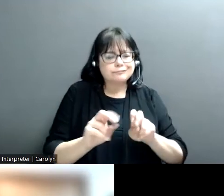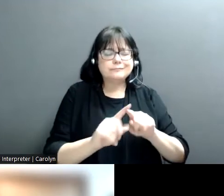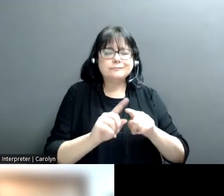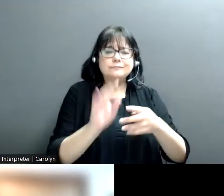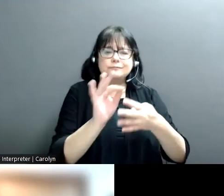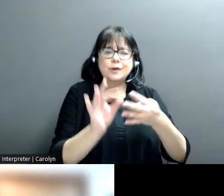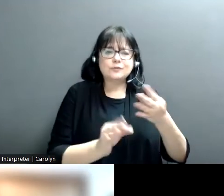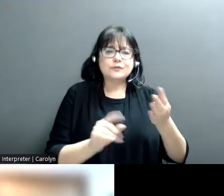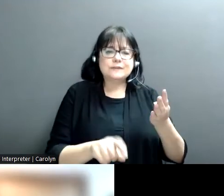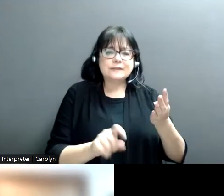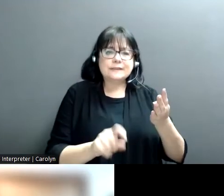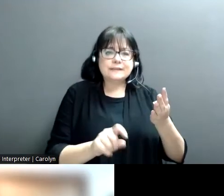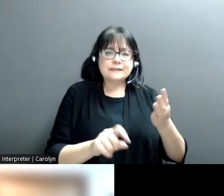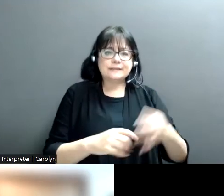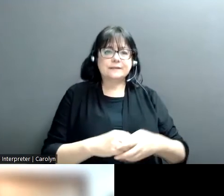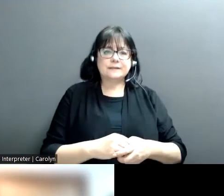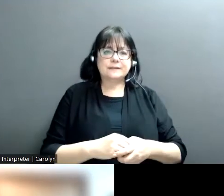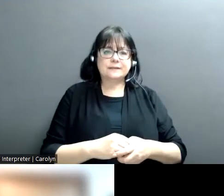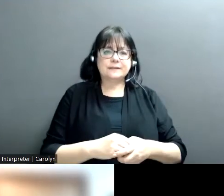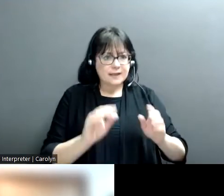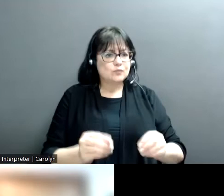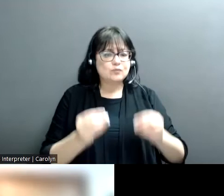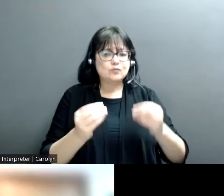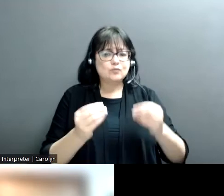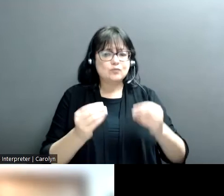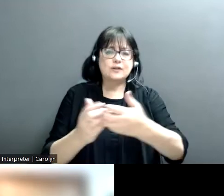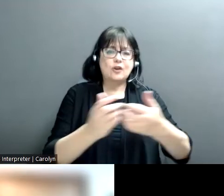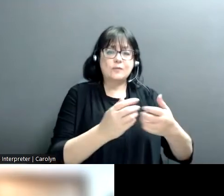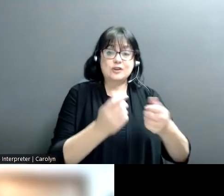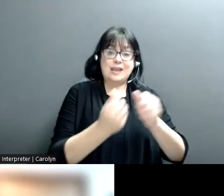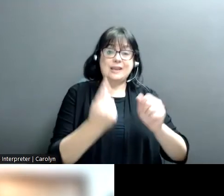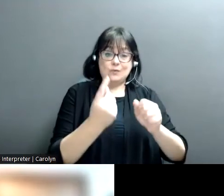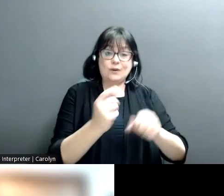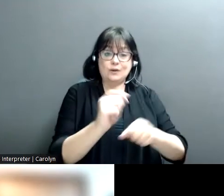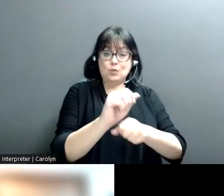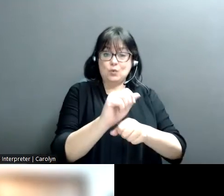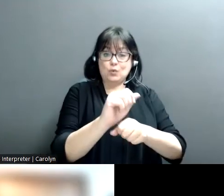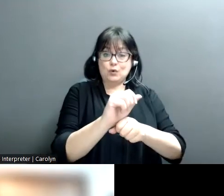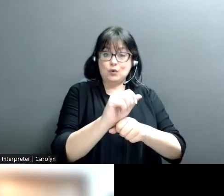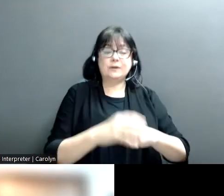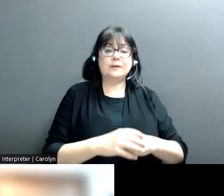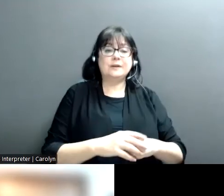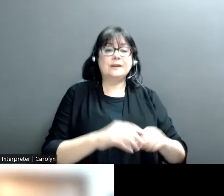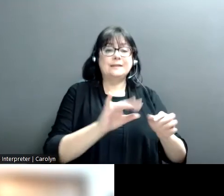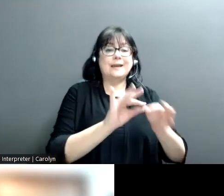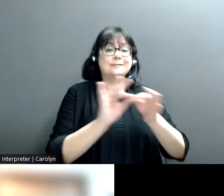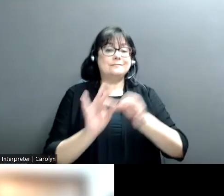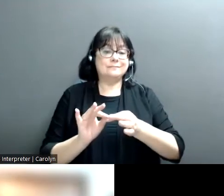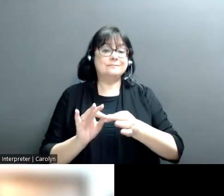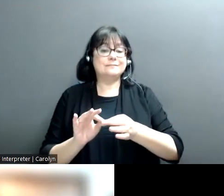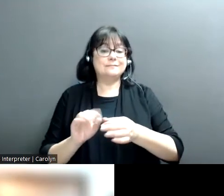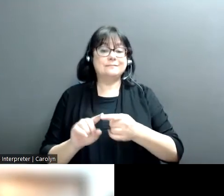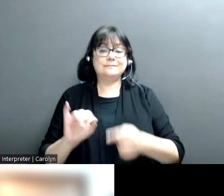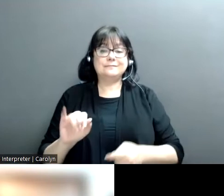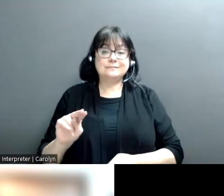accommodation to anybody in the workforce. And that then I think links up to Ingrid's point about the open culture